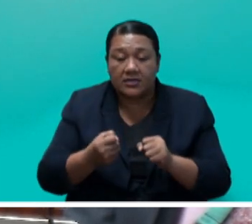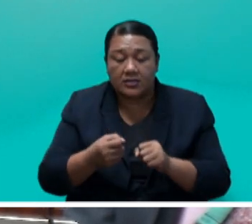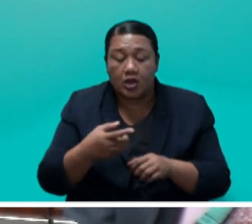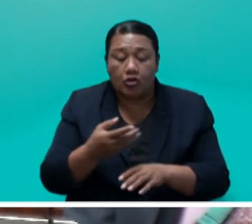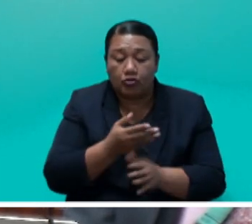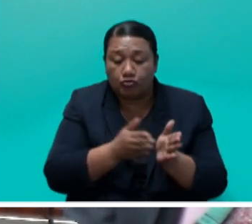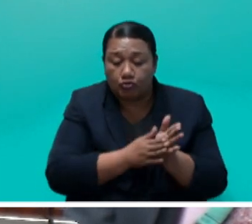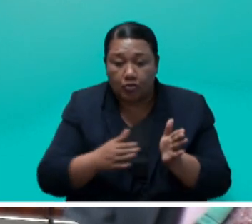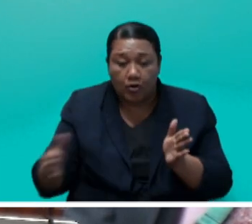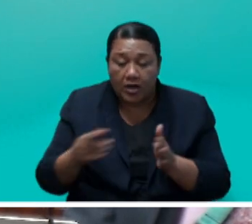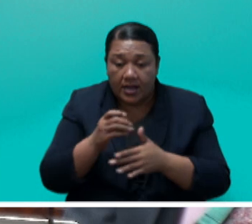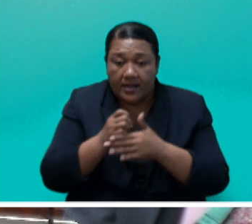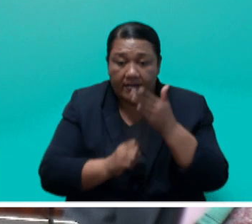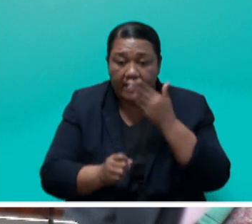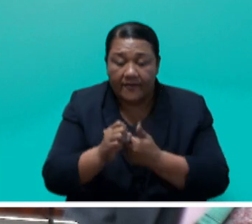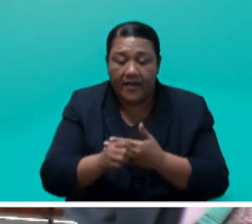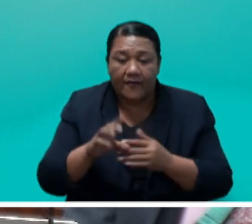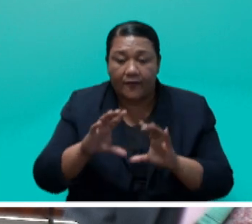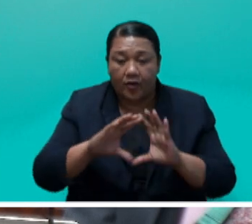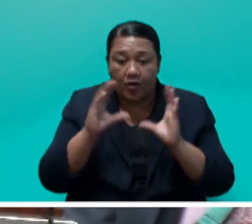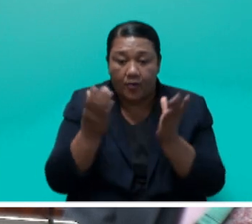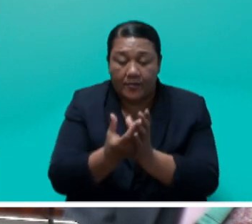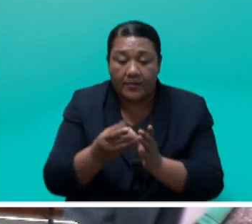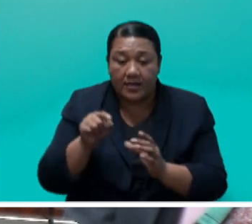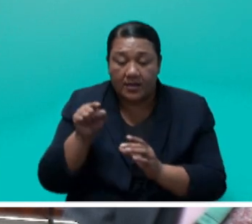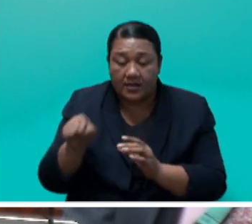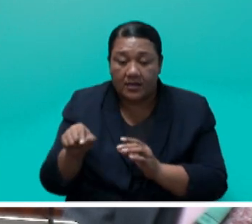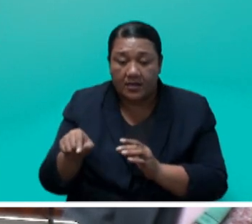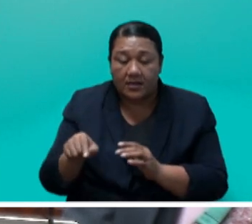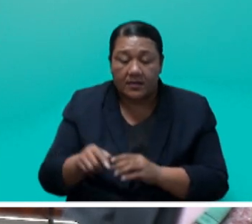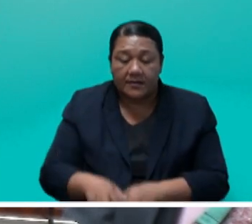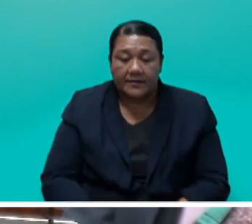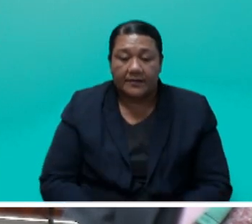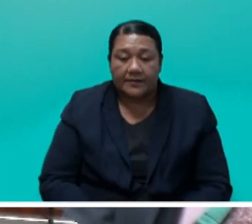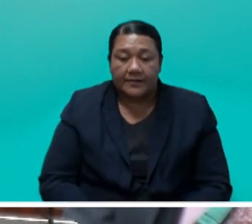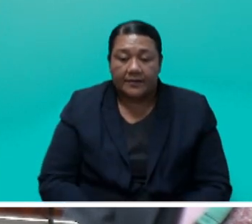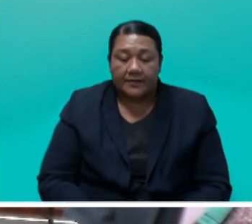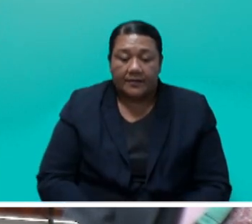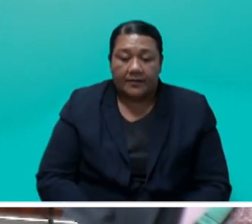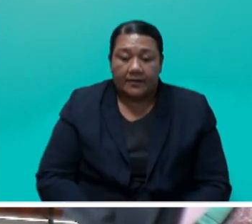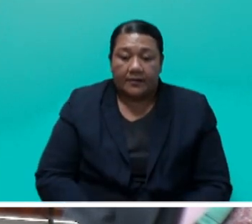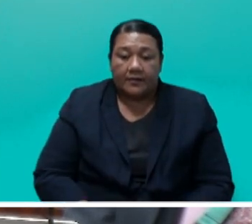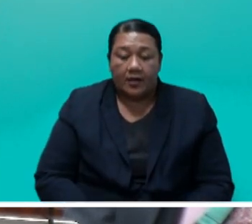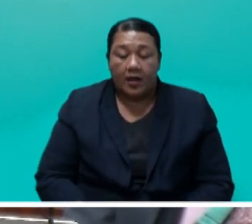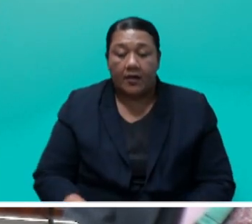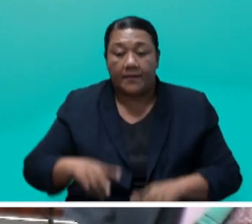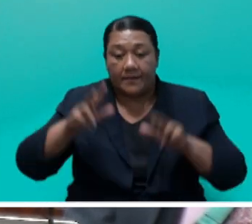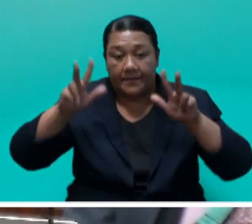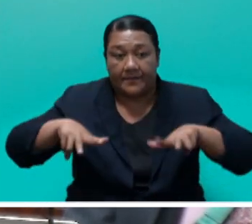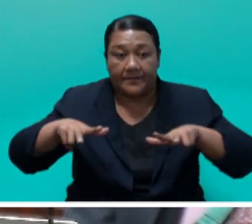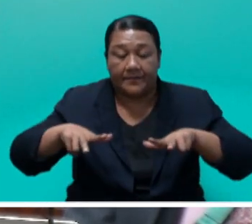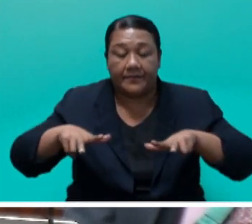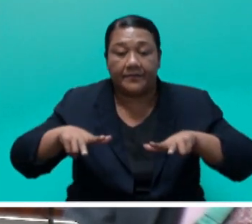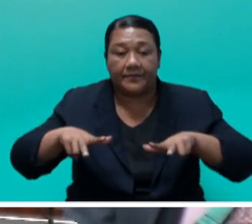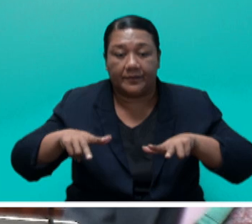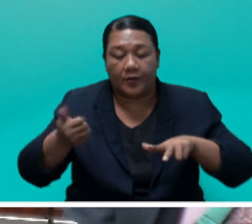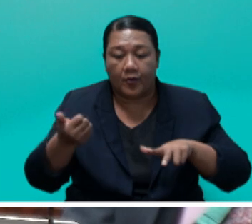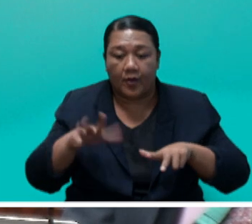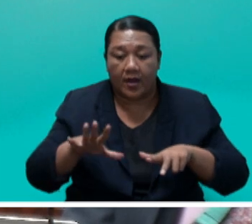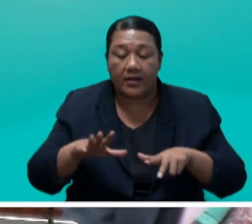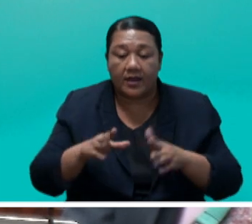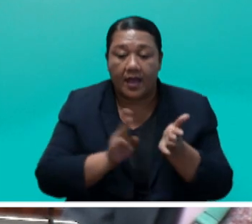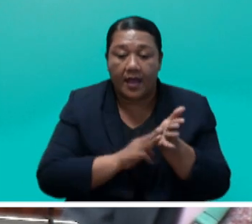Environment Protection Committee, MEPC 81, I had the honor of signing the Memorandum of Understanding on